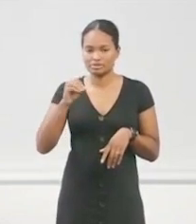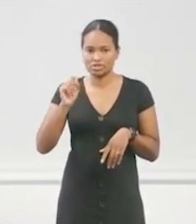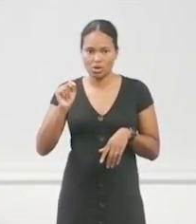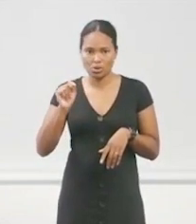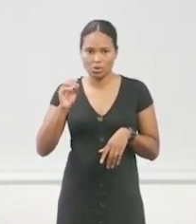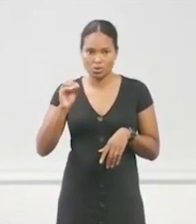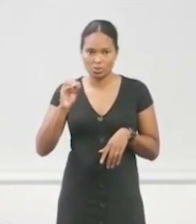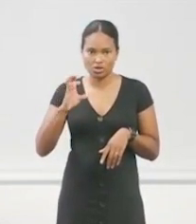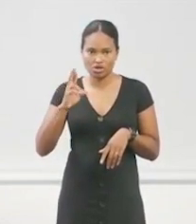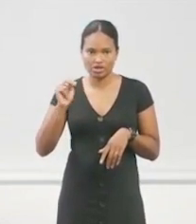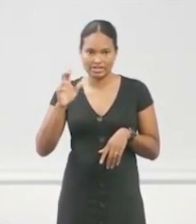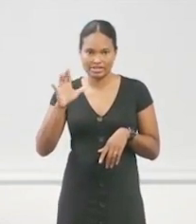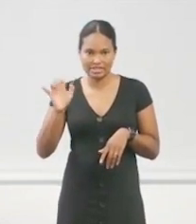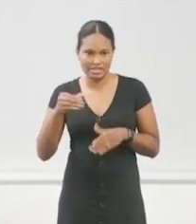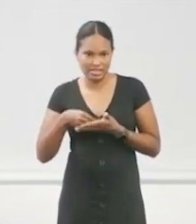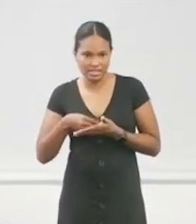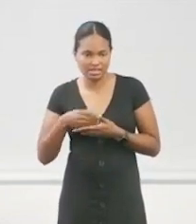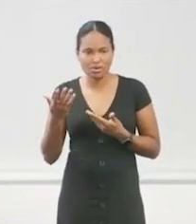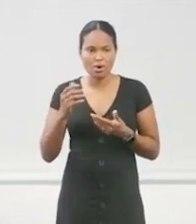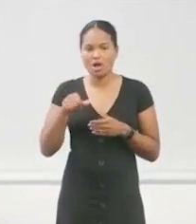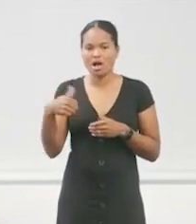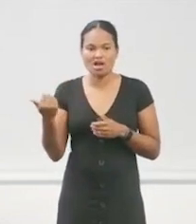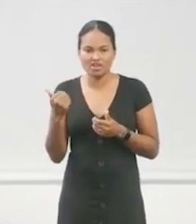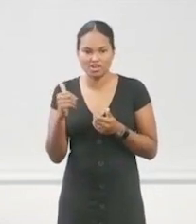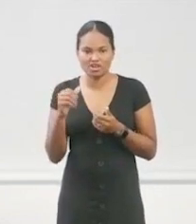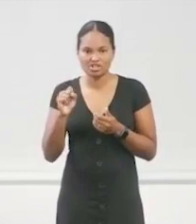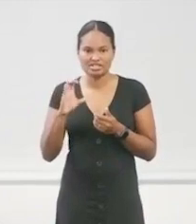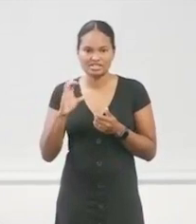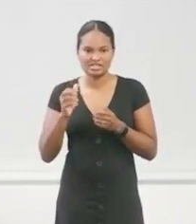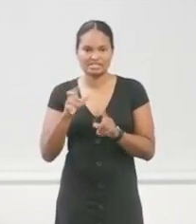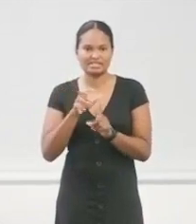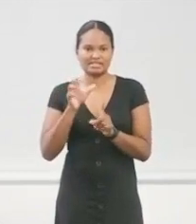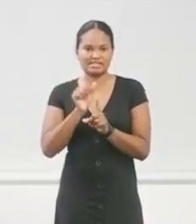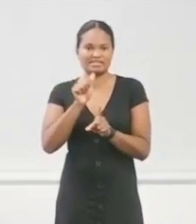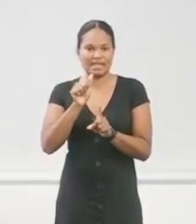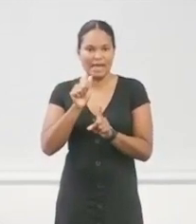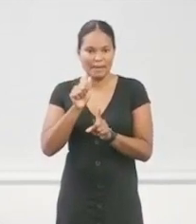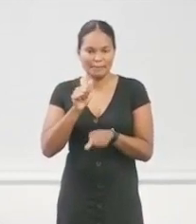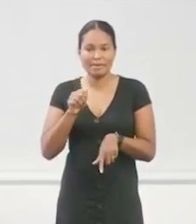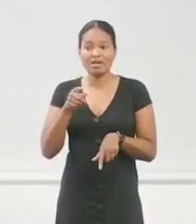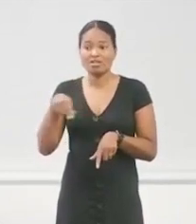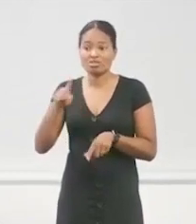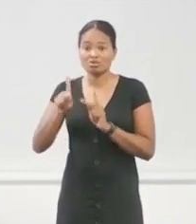are big, that the people that do this are professionals and they're good at it. So